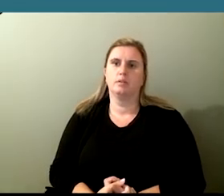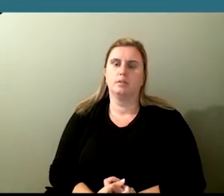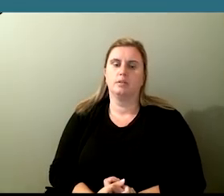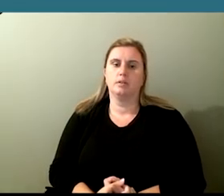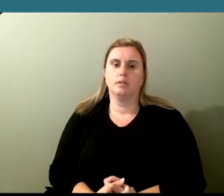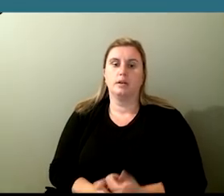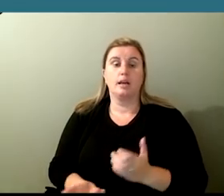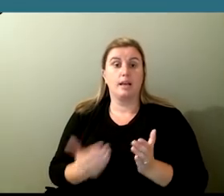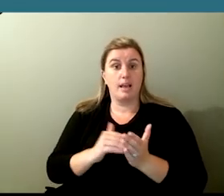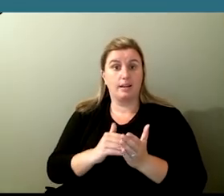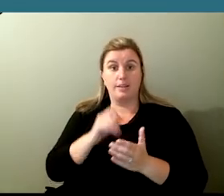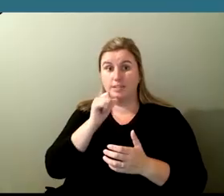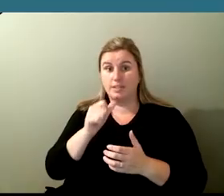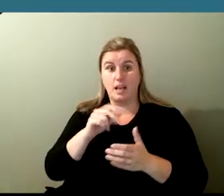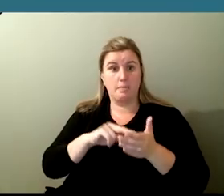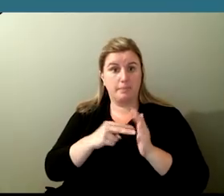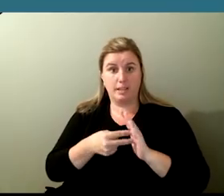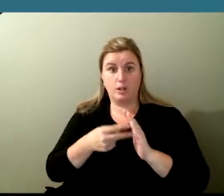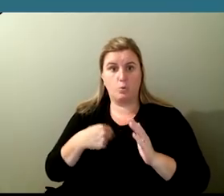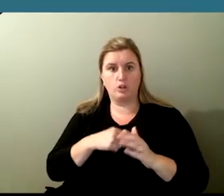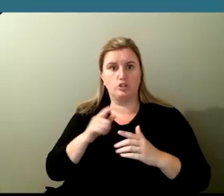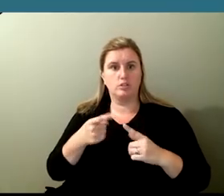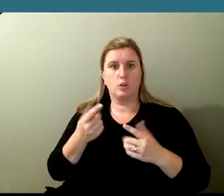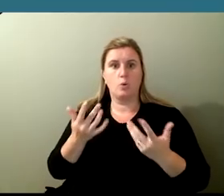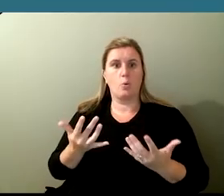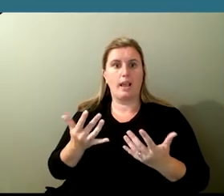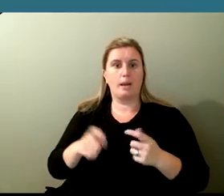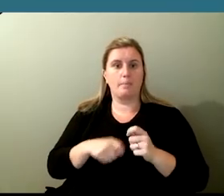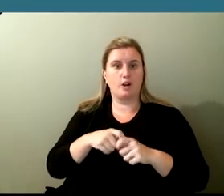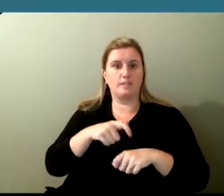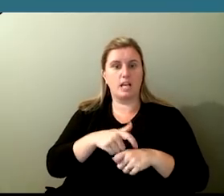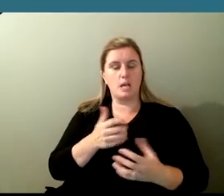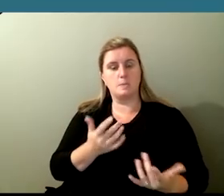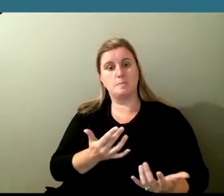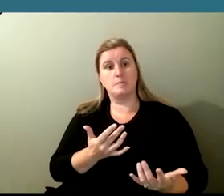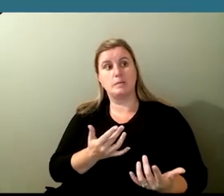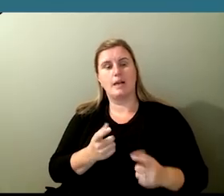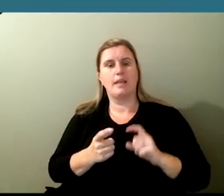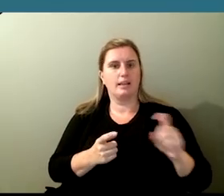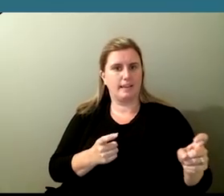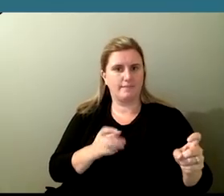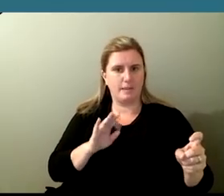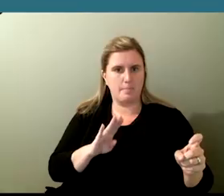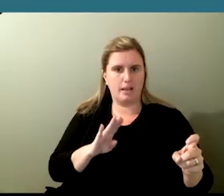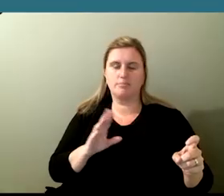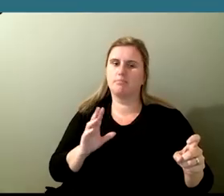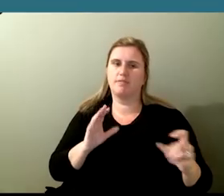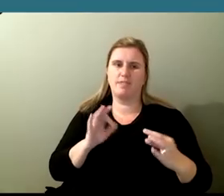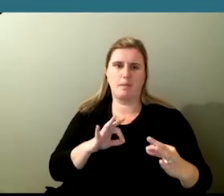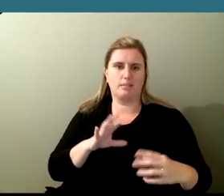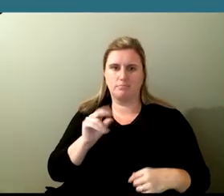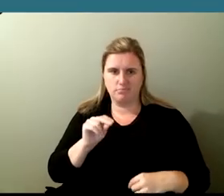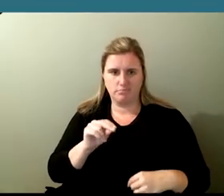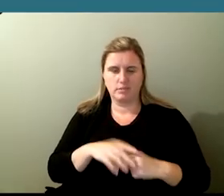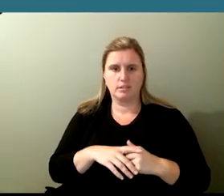Again, it does not mean that we're just going to wait a period of time following performance to give feedback, which